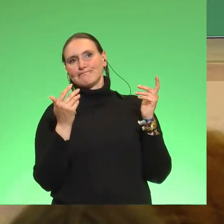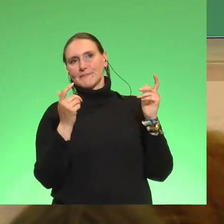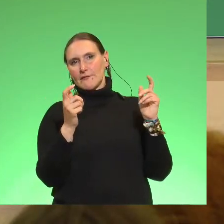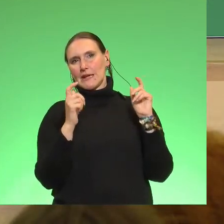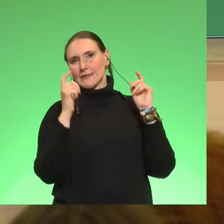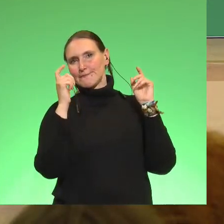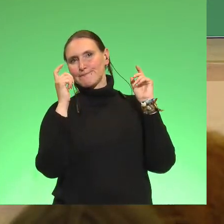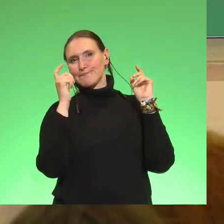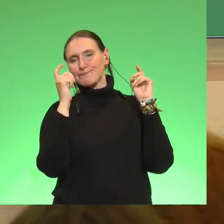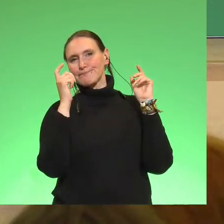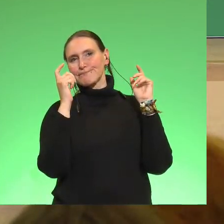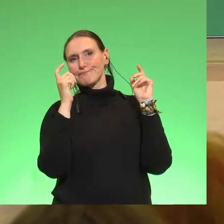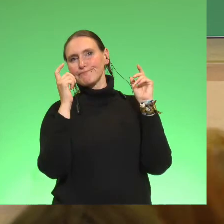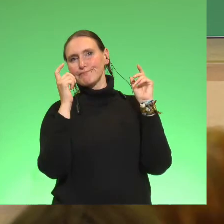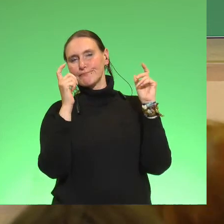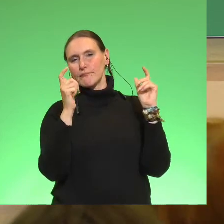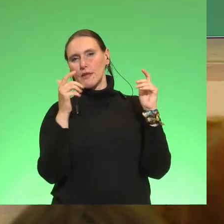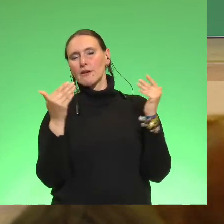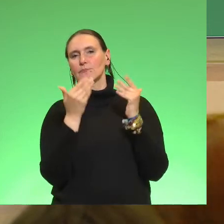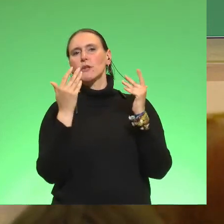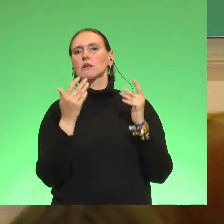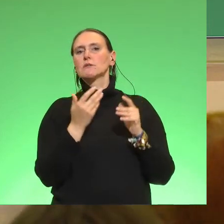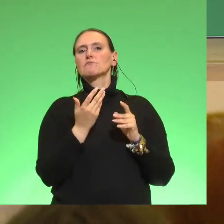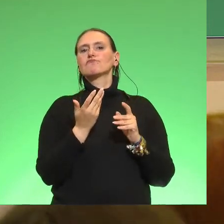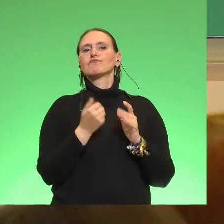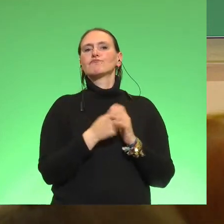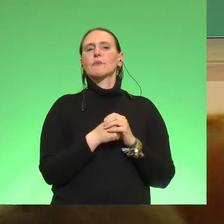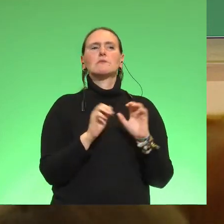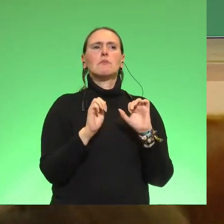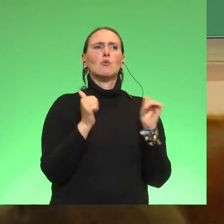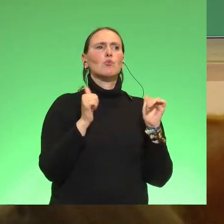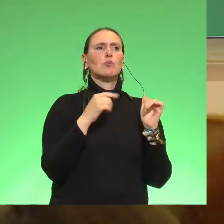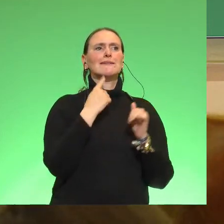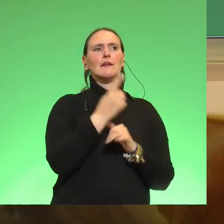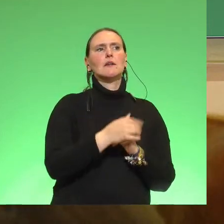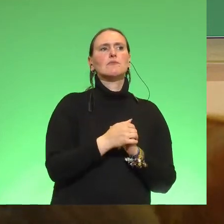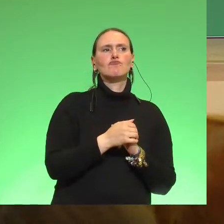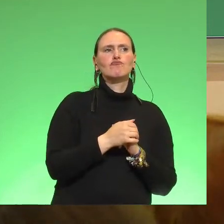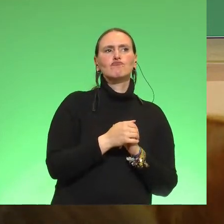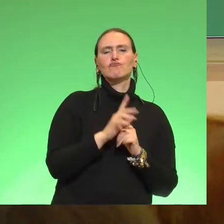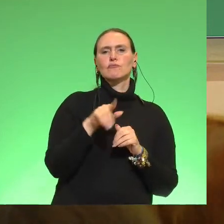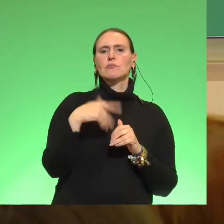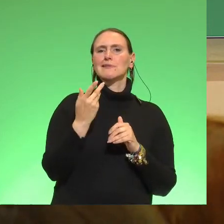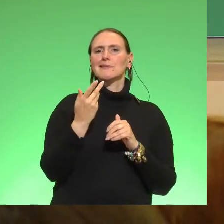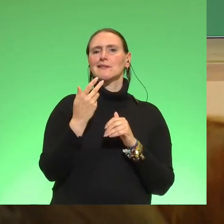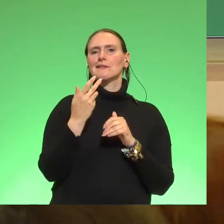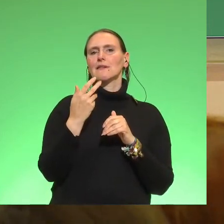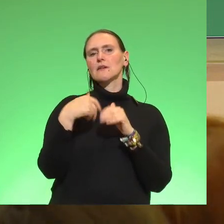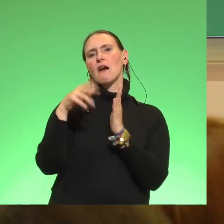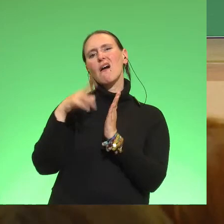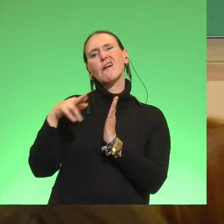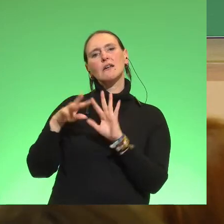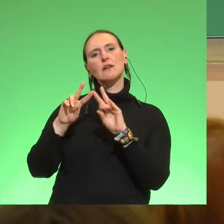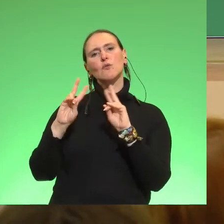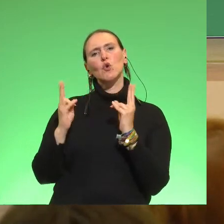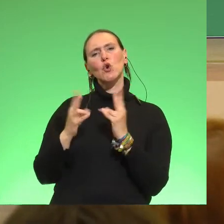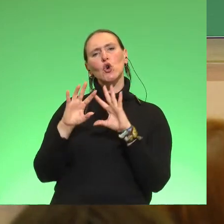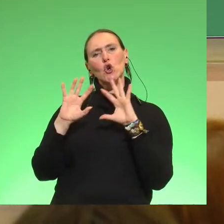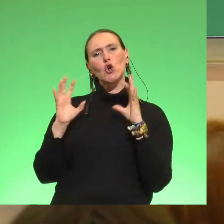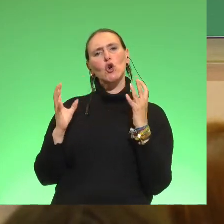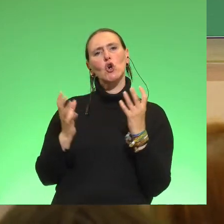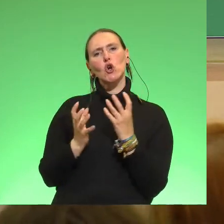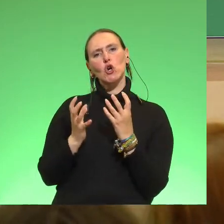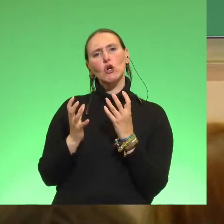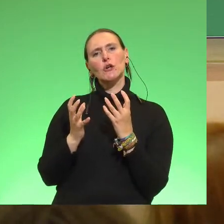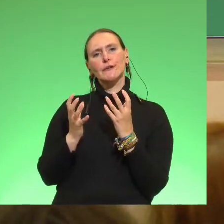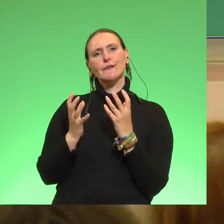to say it, like welcome in an art world that has been feeding on